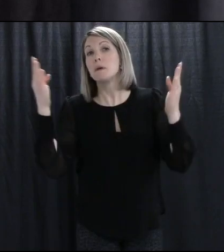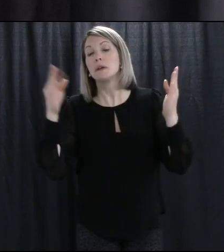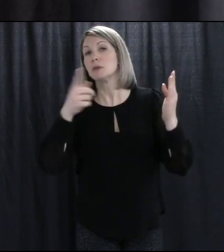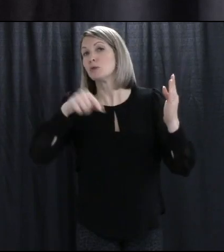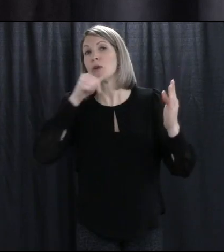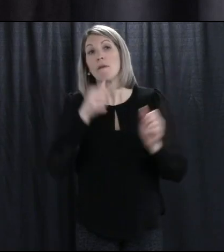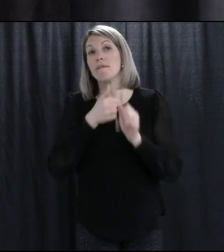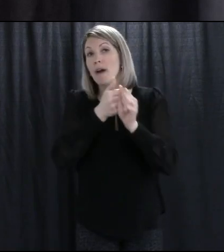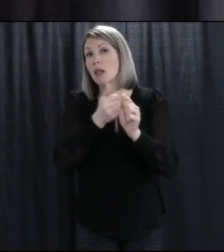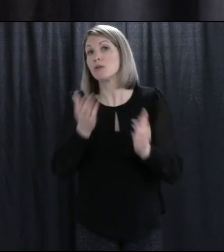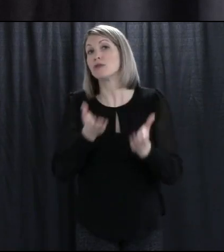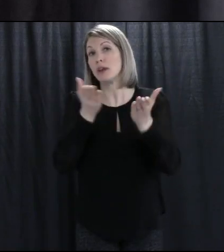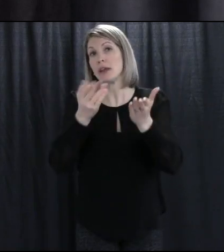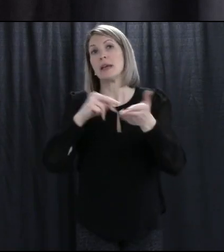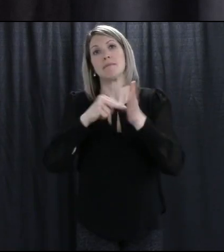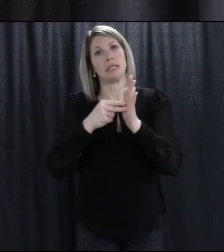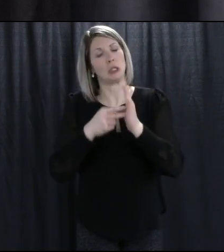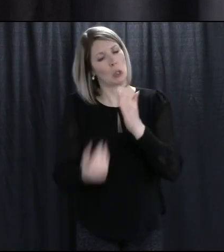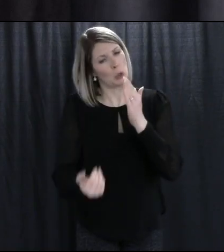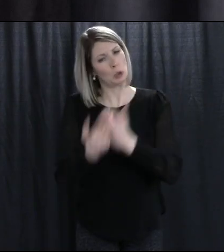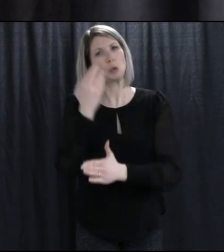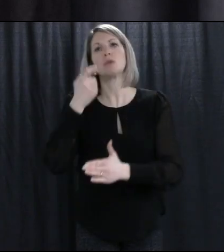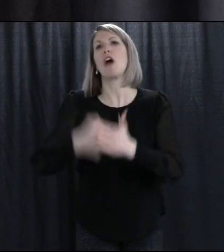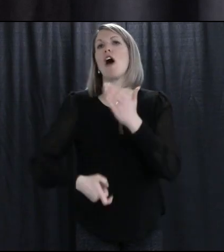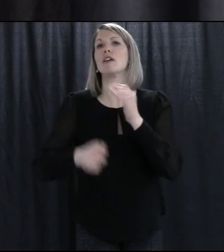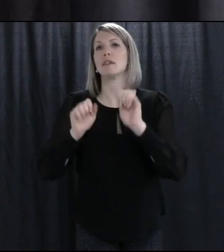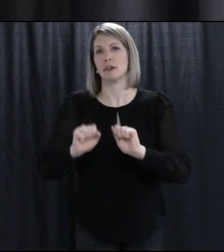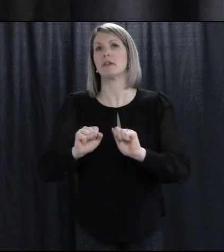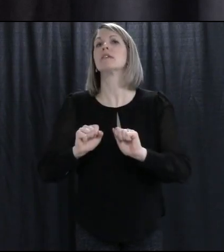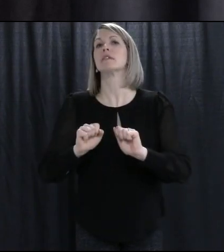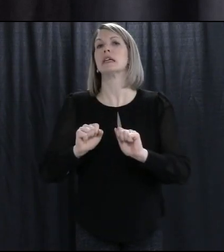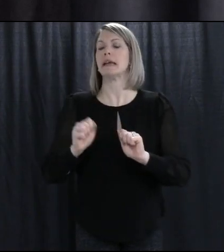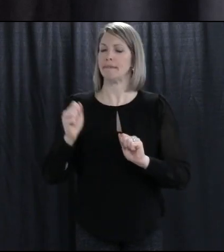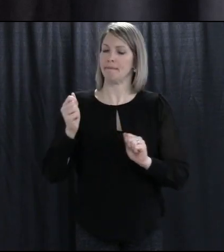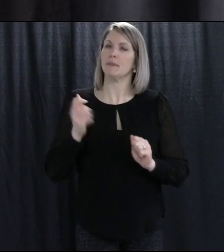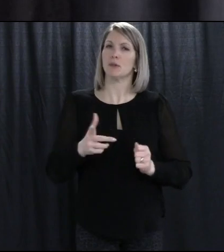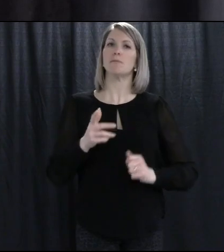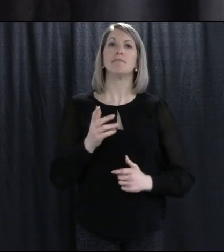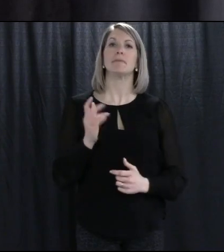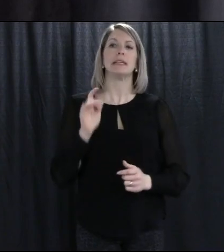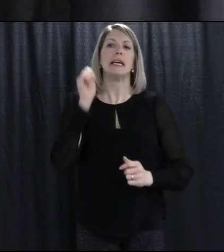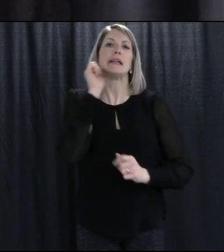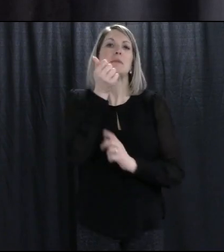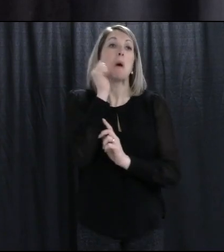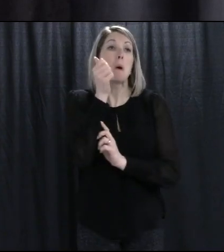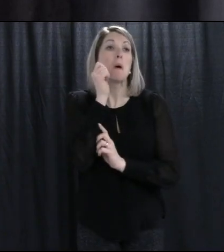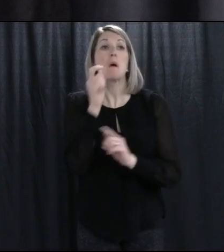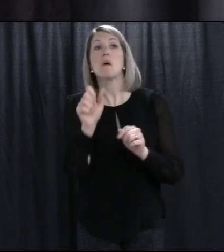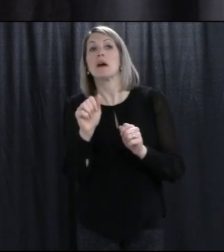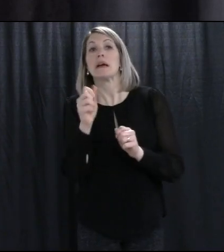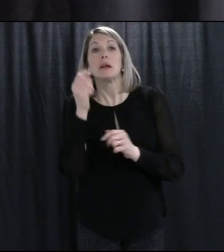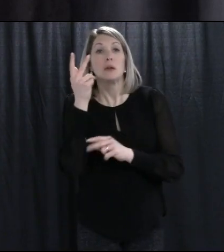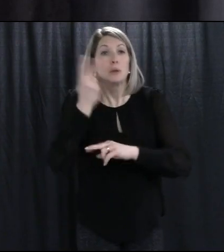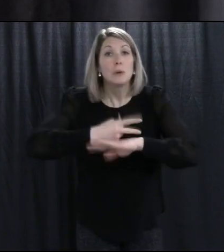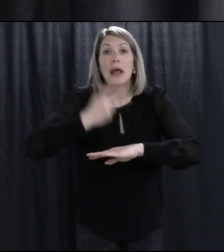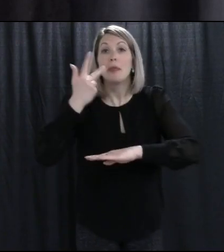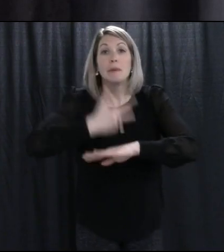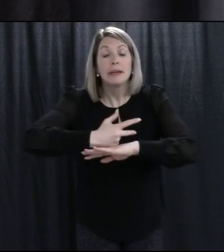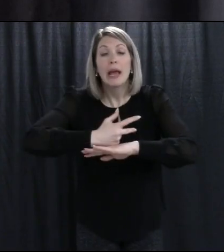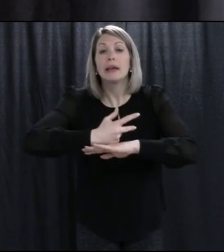not in compliance, that is a new and separate offence for as long as it continues. These are